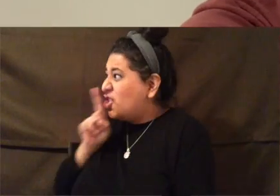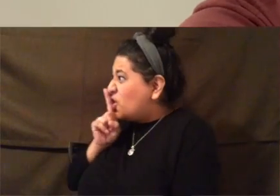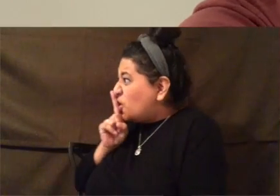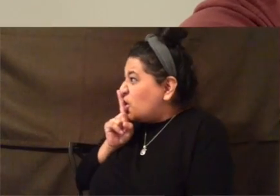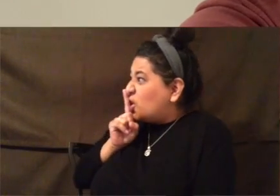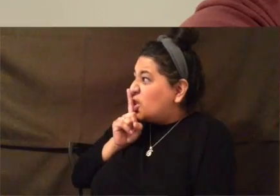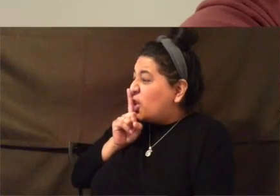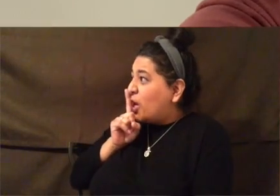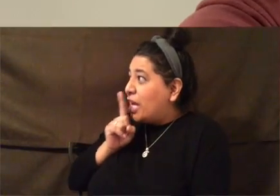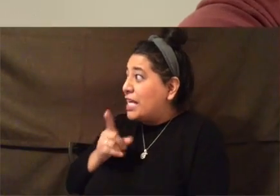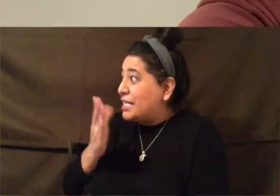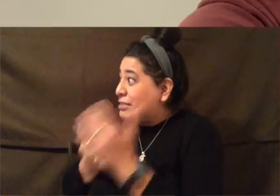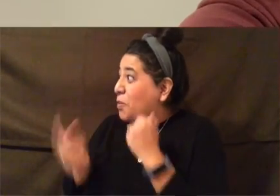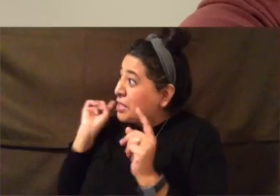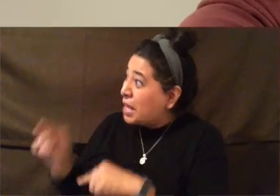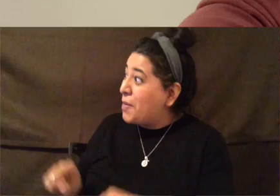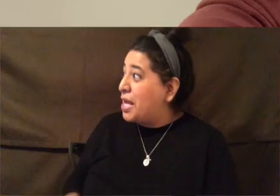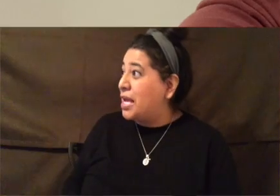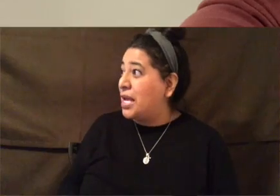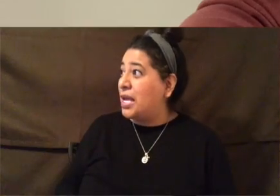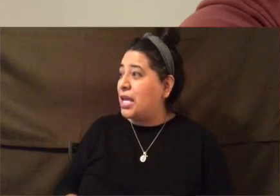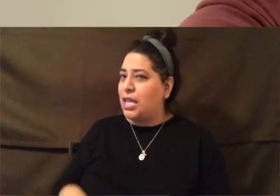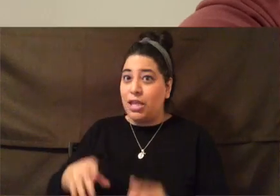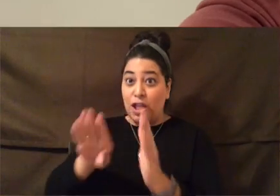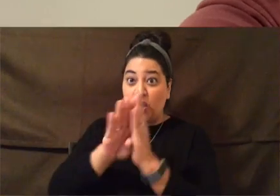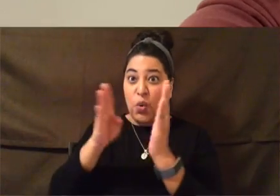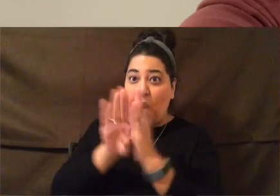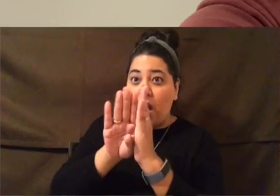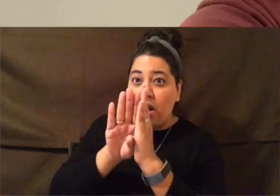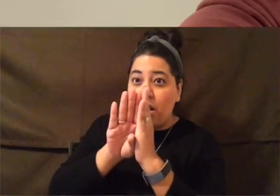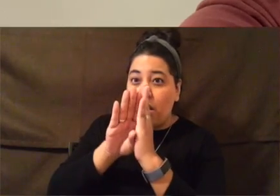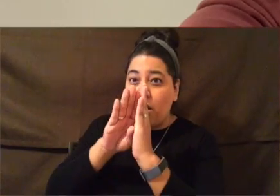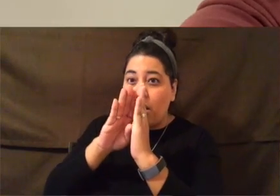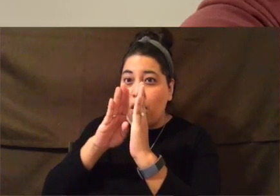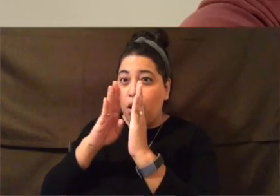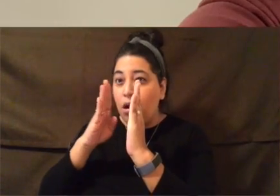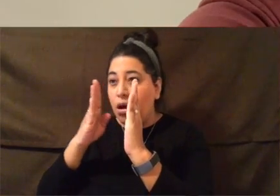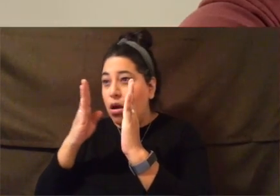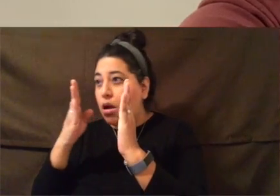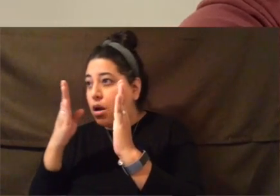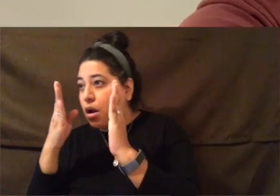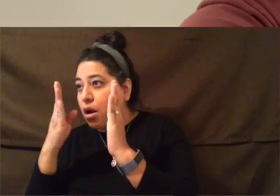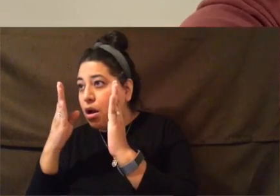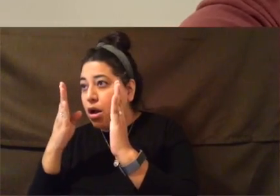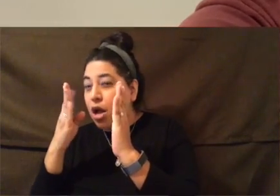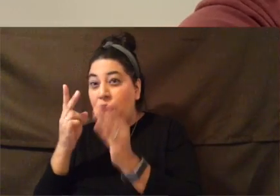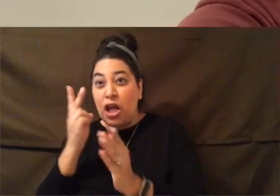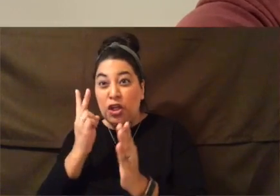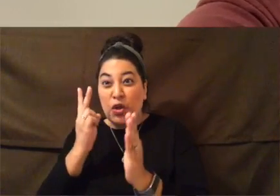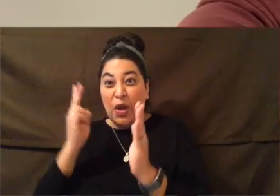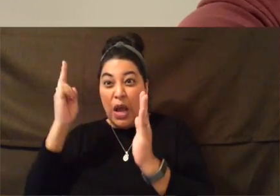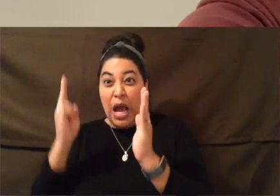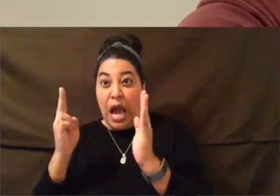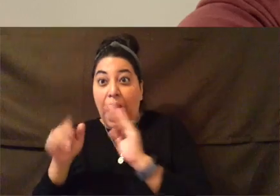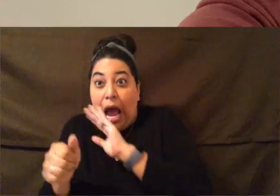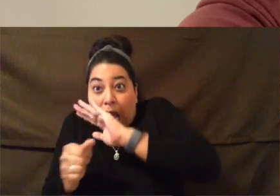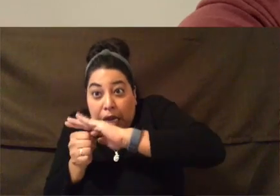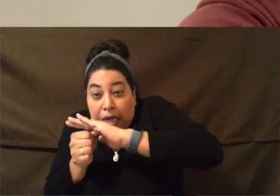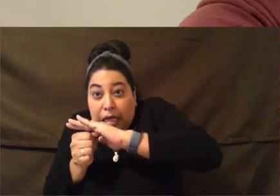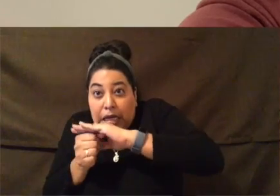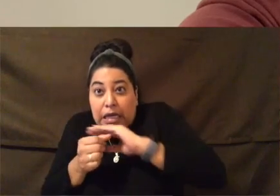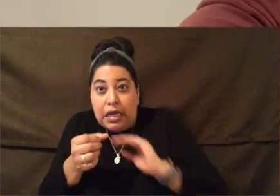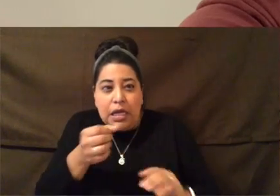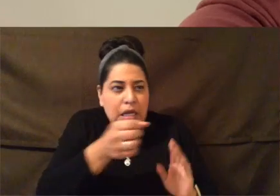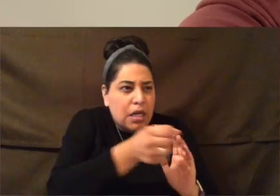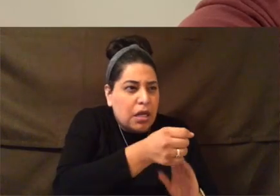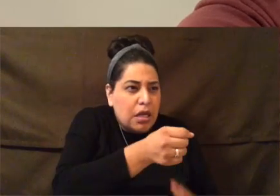"Someone's coming." Jack and Annie jumped behind the door as it creaked open. Jack held his breath. A light from the torch